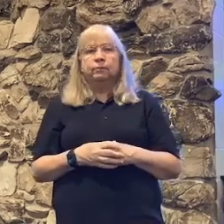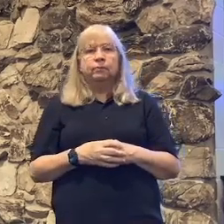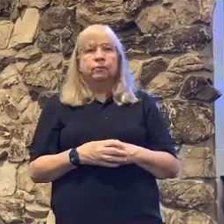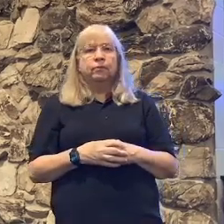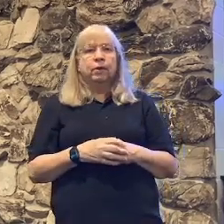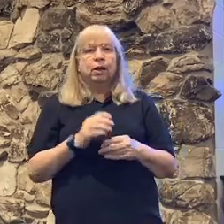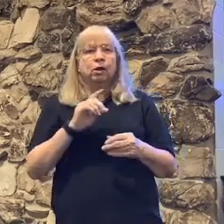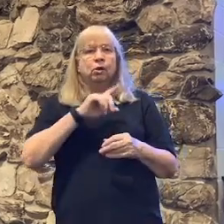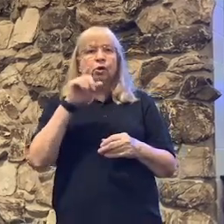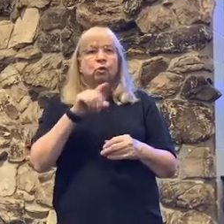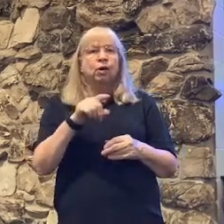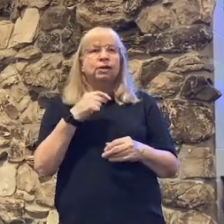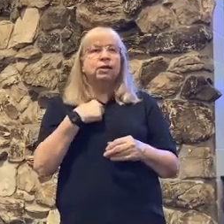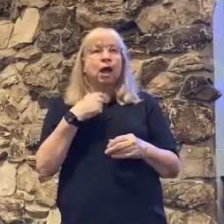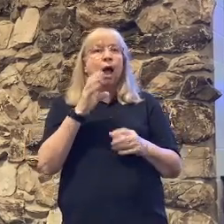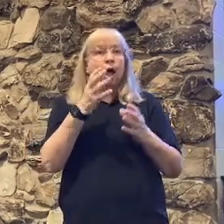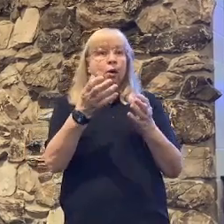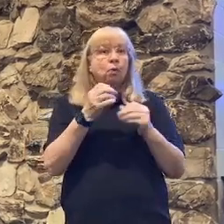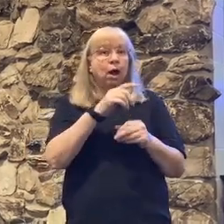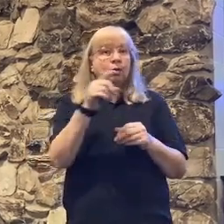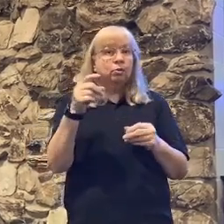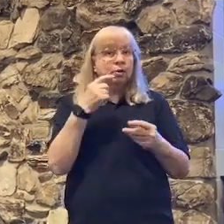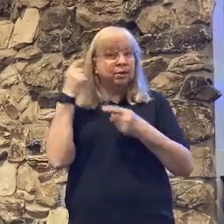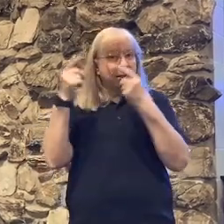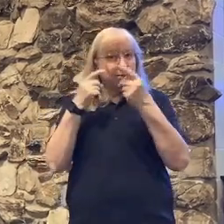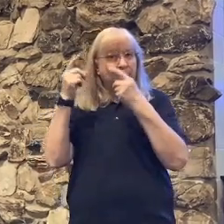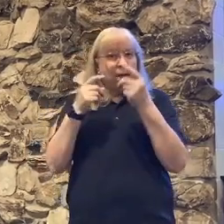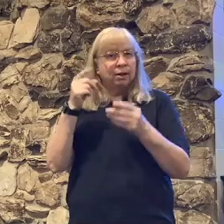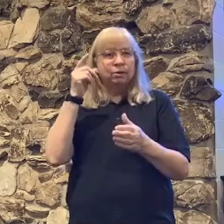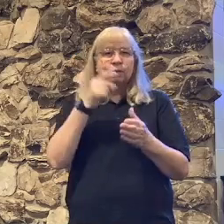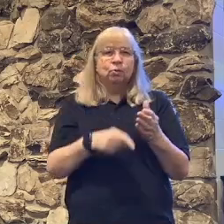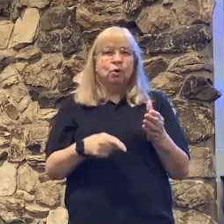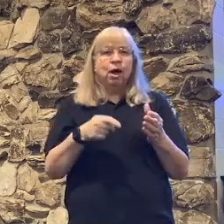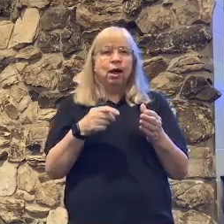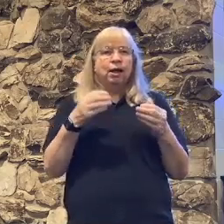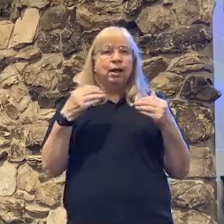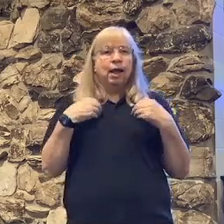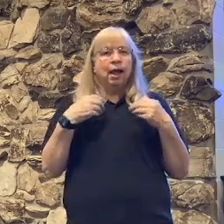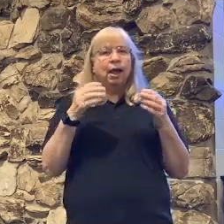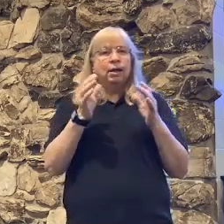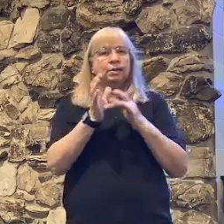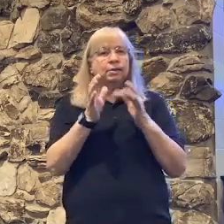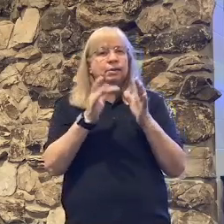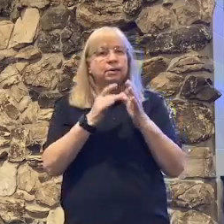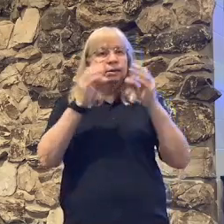The question I want you to ponder is, what has Jesus taught me?